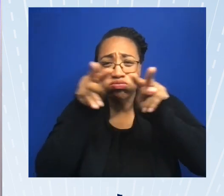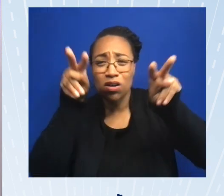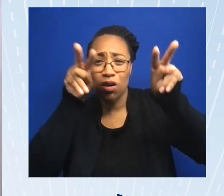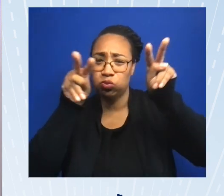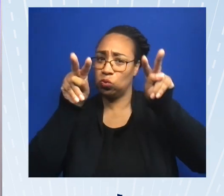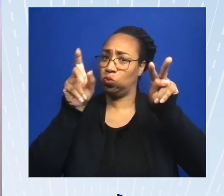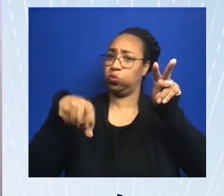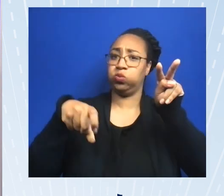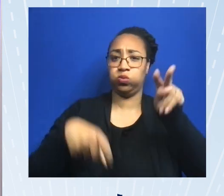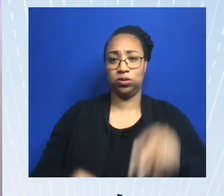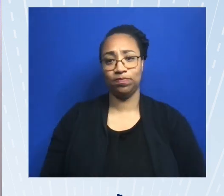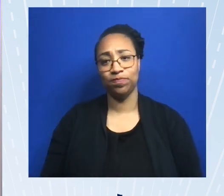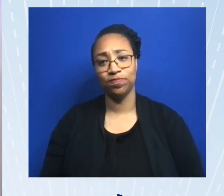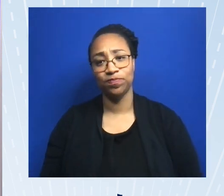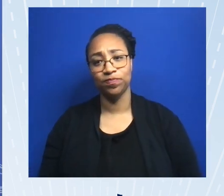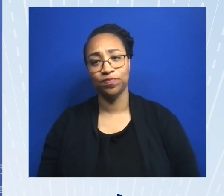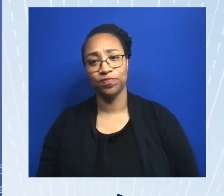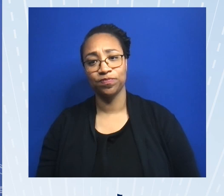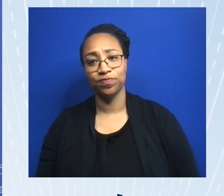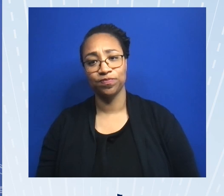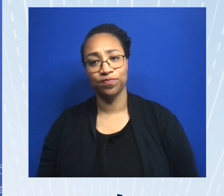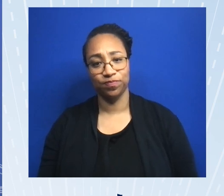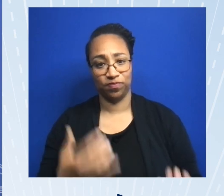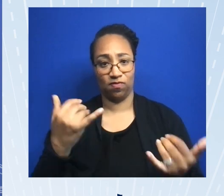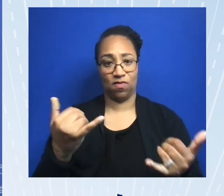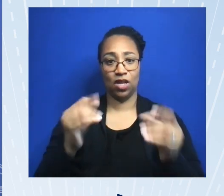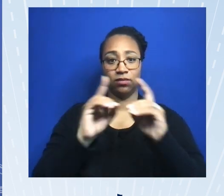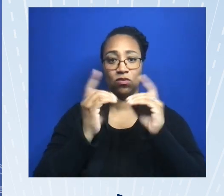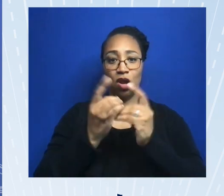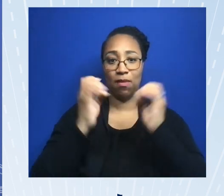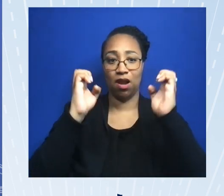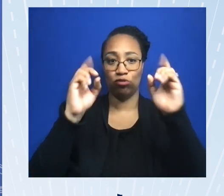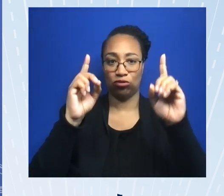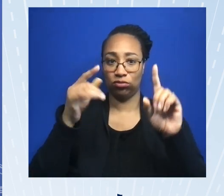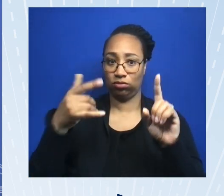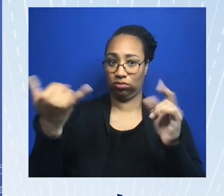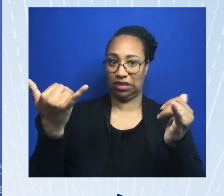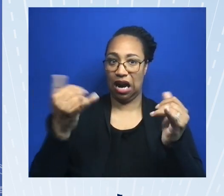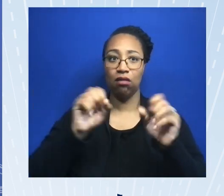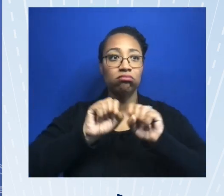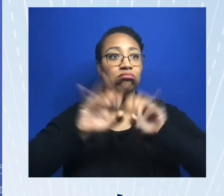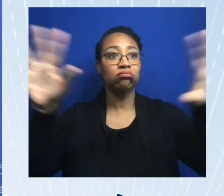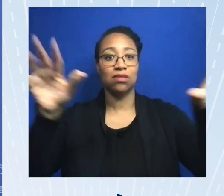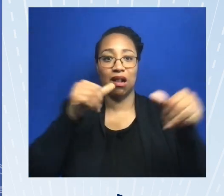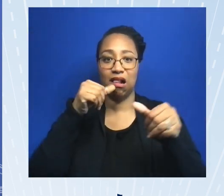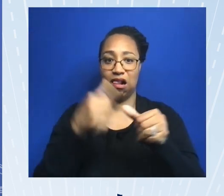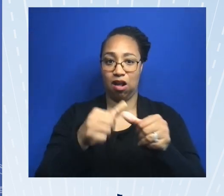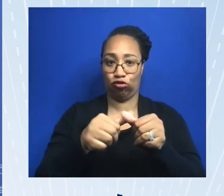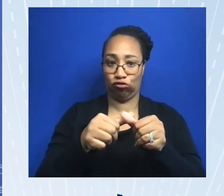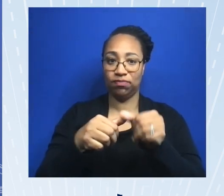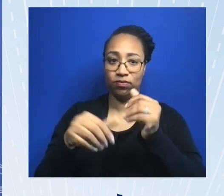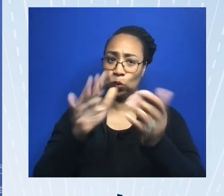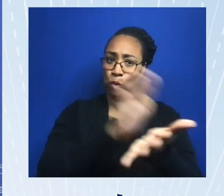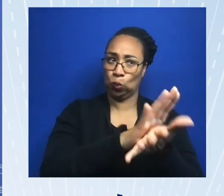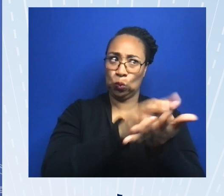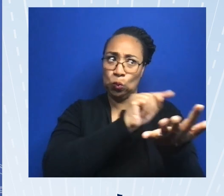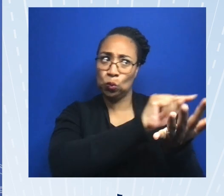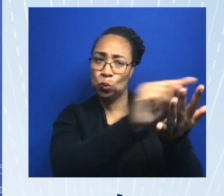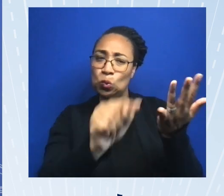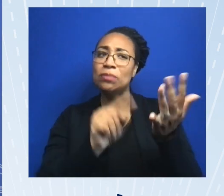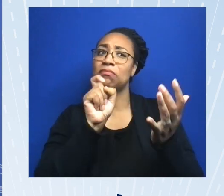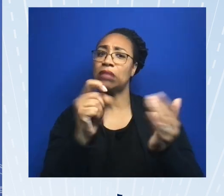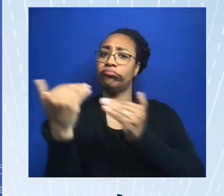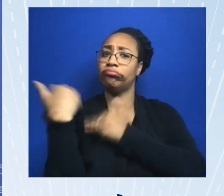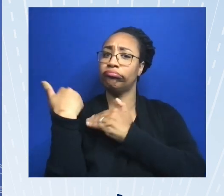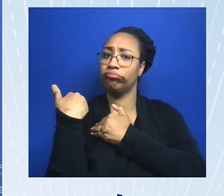to address discrimination. In the last 6 months, swastikas have been found carved into a desk at the Los Angeles high school that